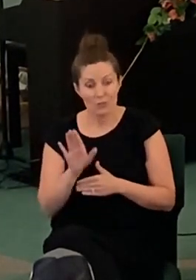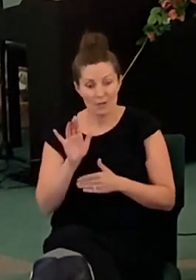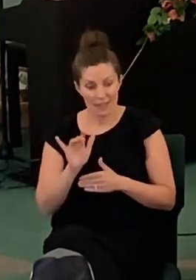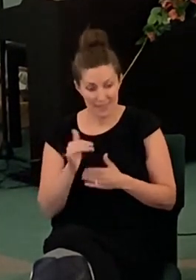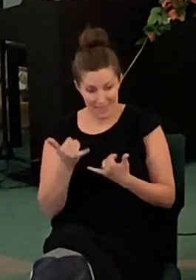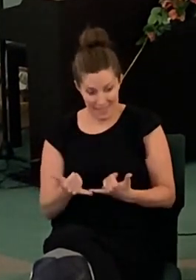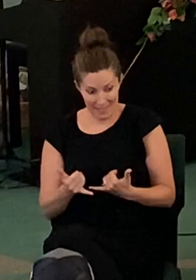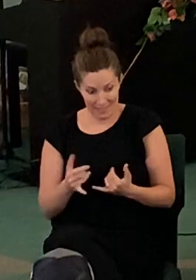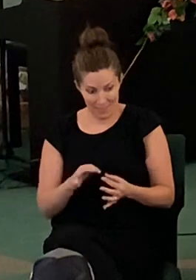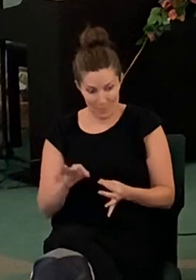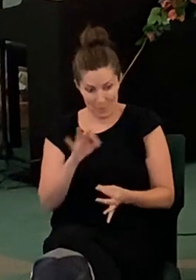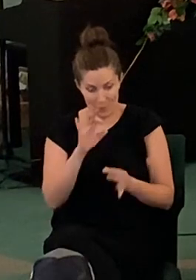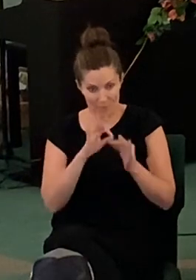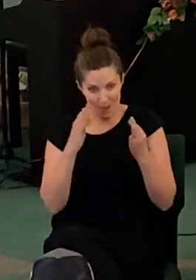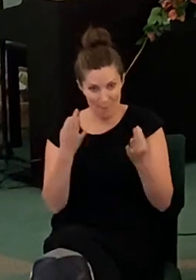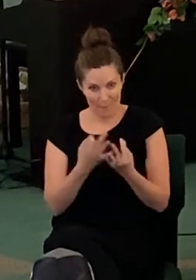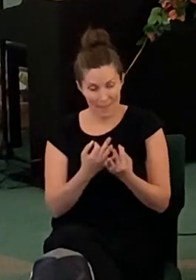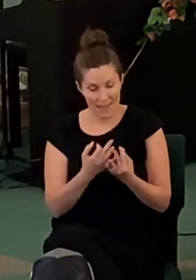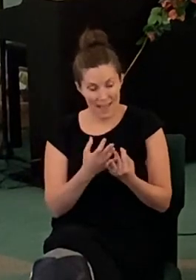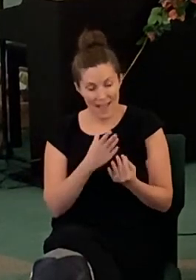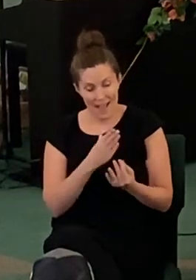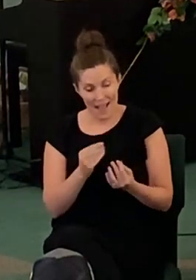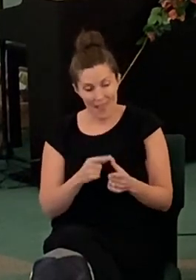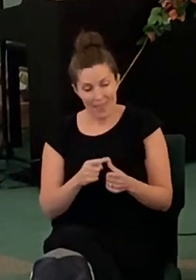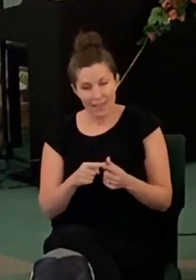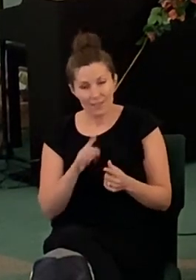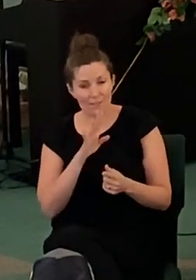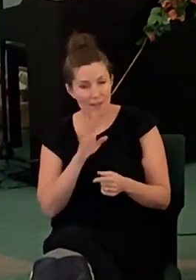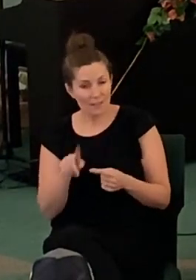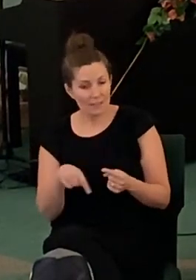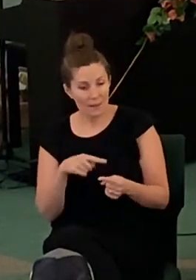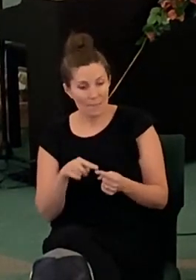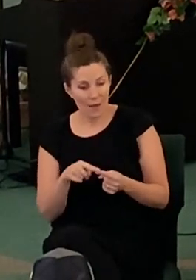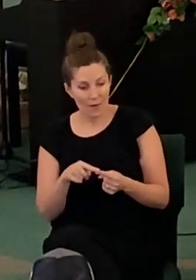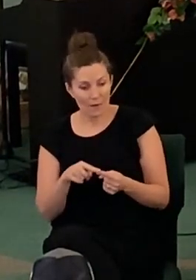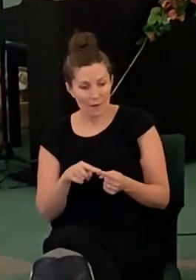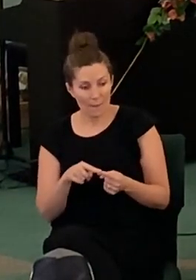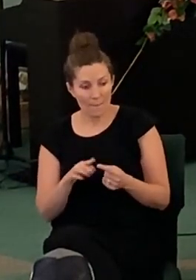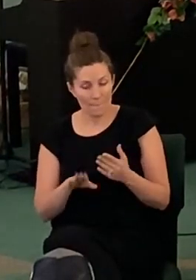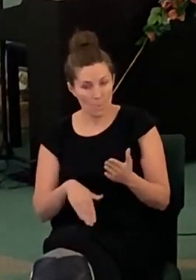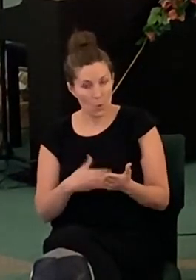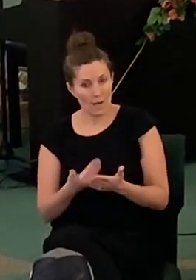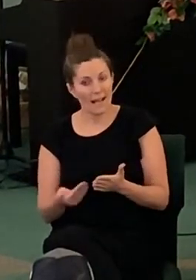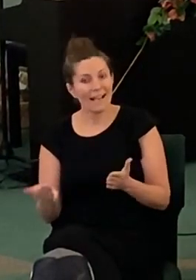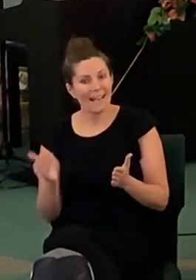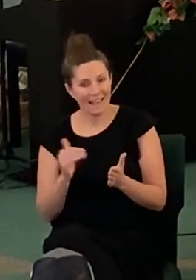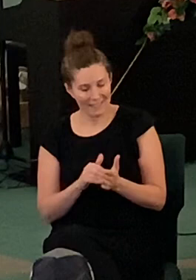he references them being born again into this spiritual family.